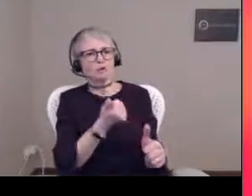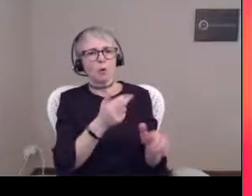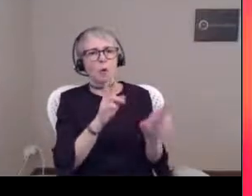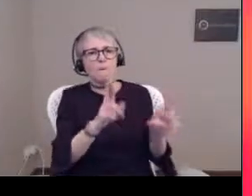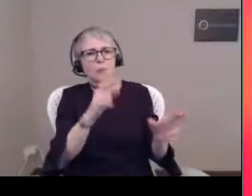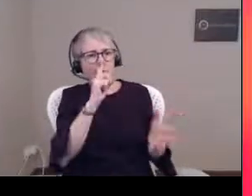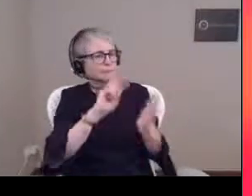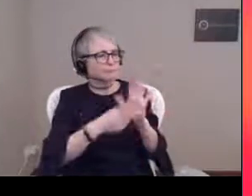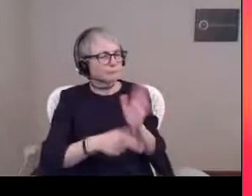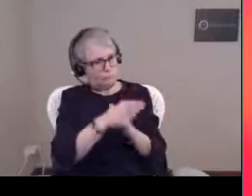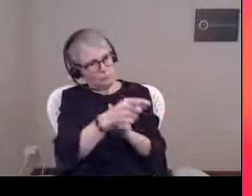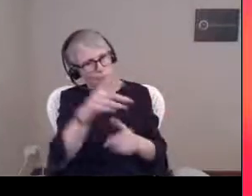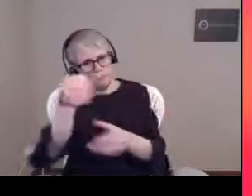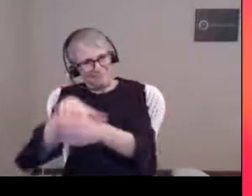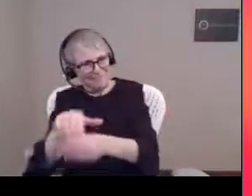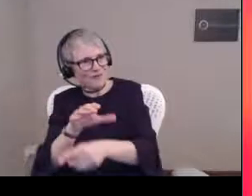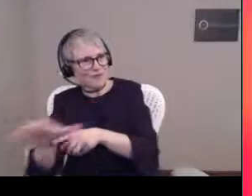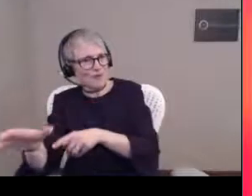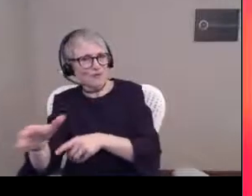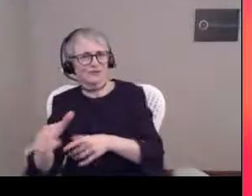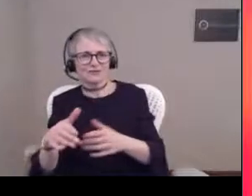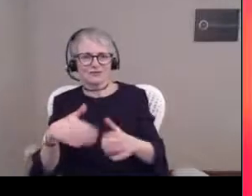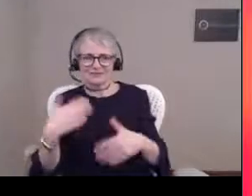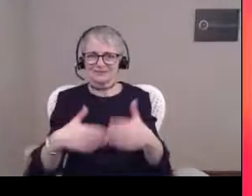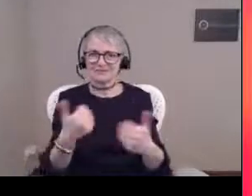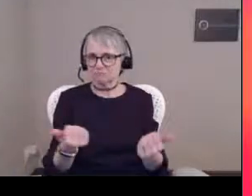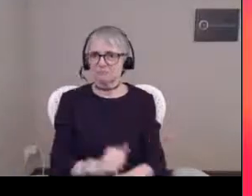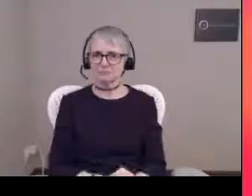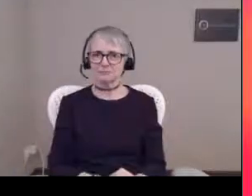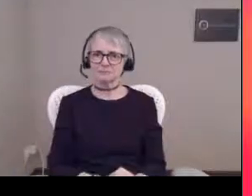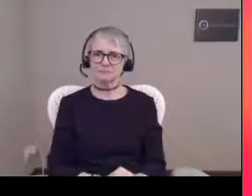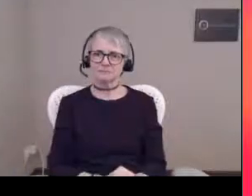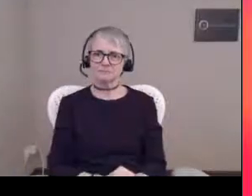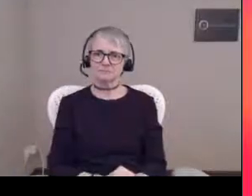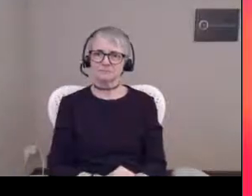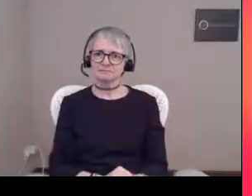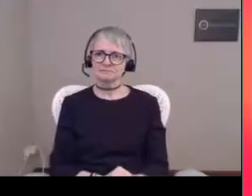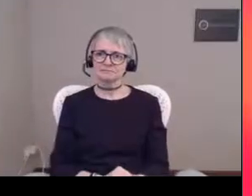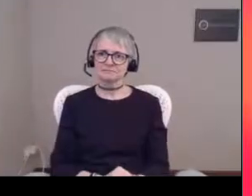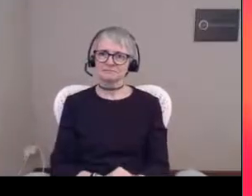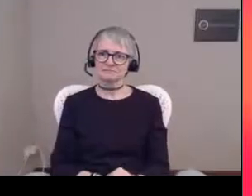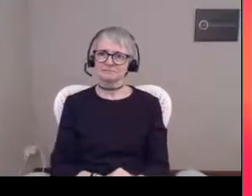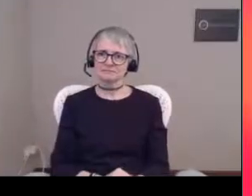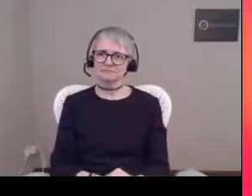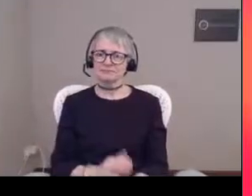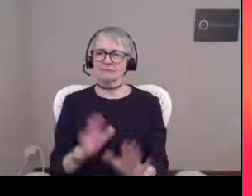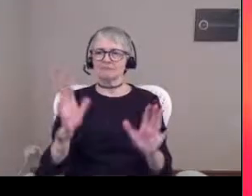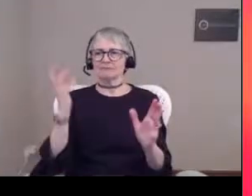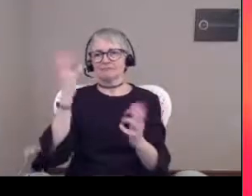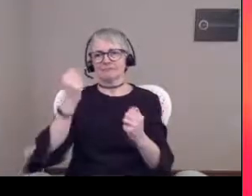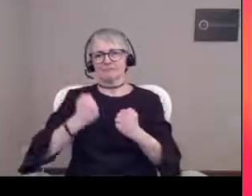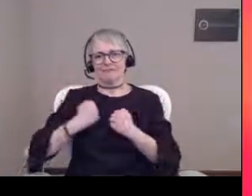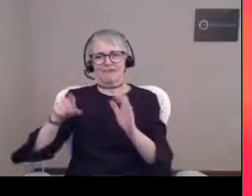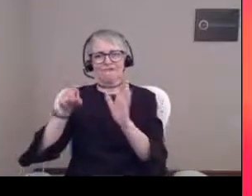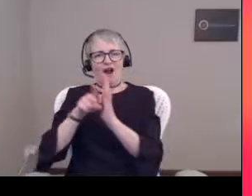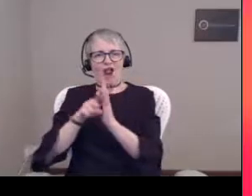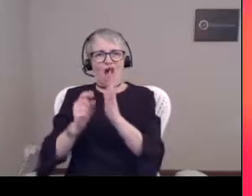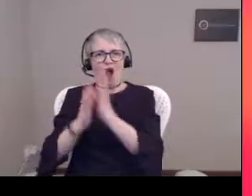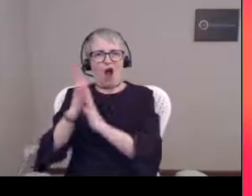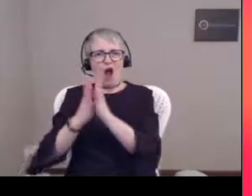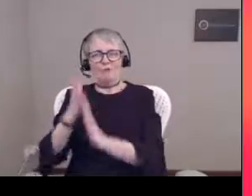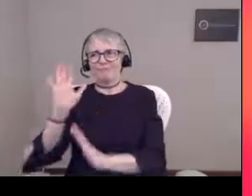we could set up for you. Please excuse the fire alarm going off in the background. There isn't a fire, it's a